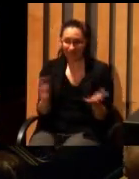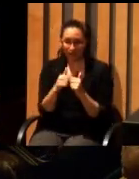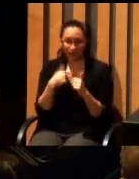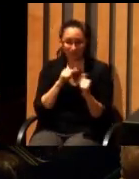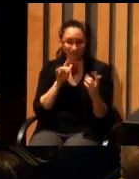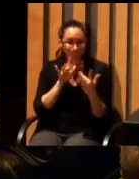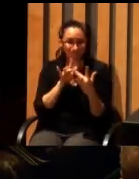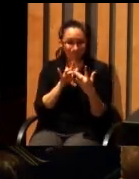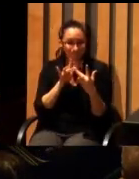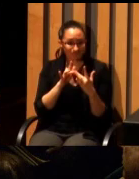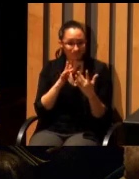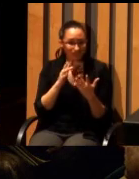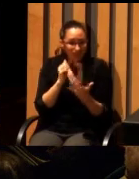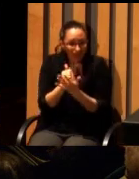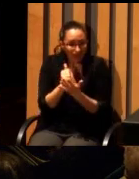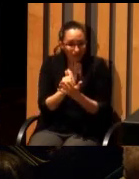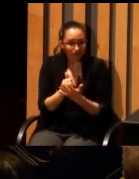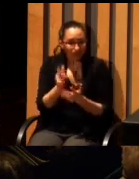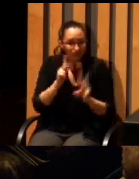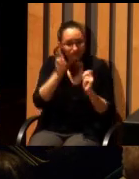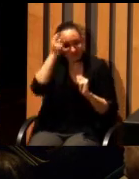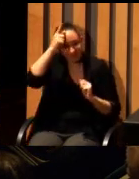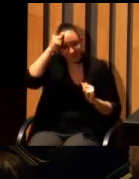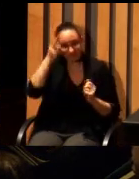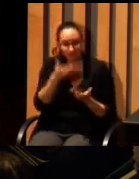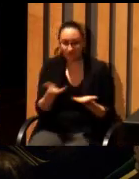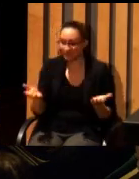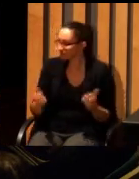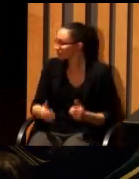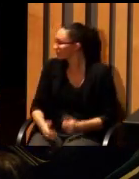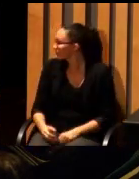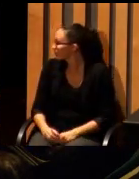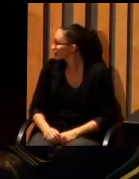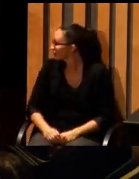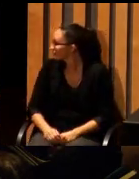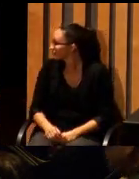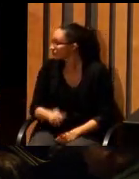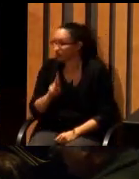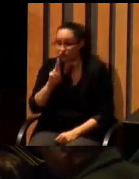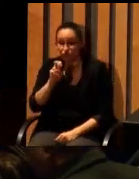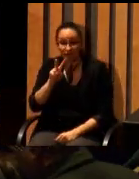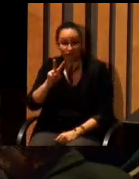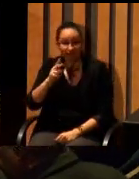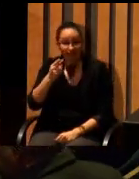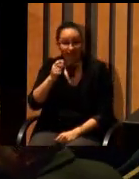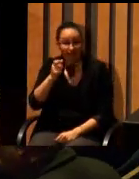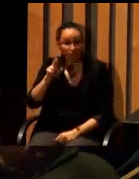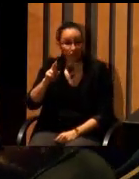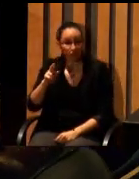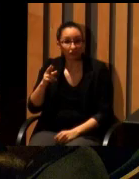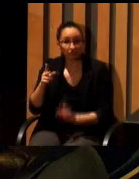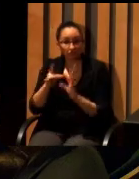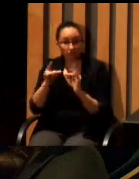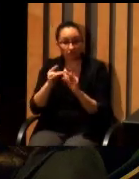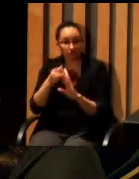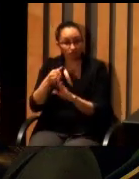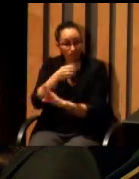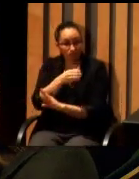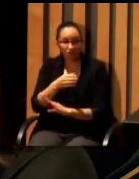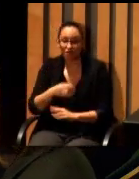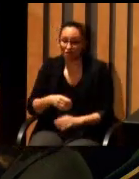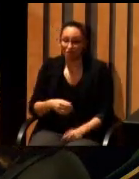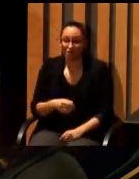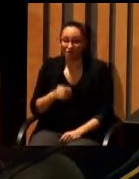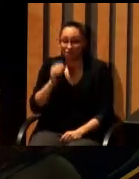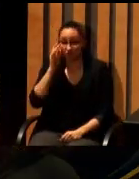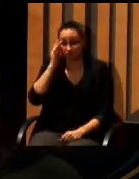out? Anybody? The Reverend Hagler had it earlier, hit the nail on the head as well as